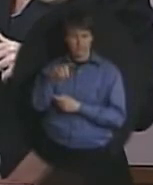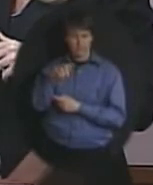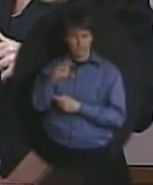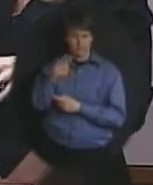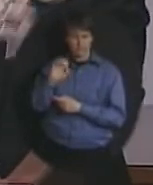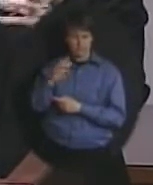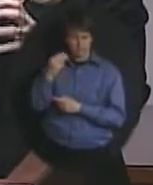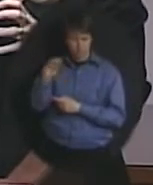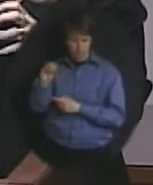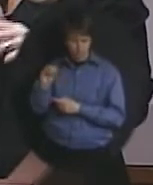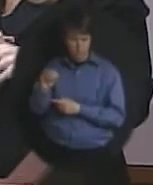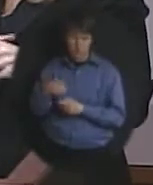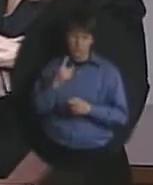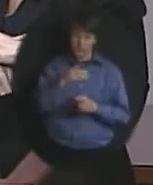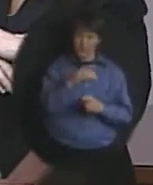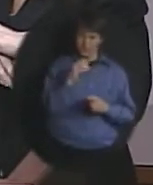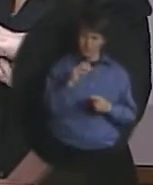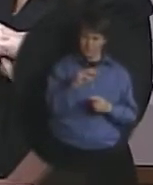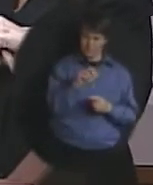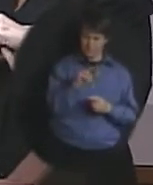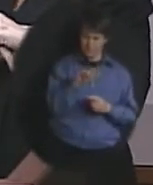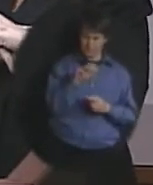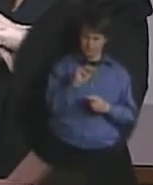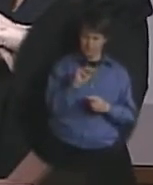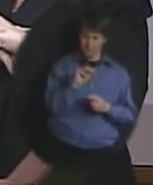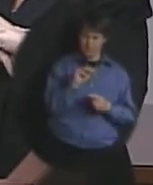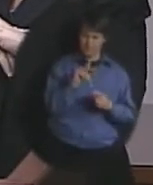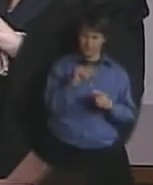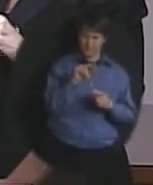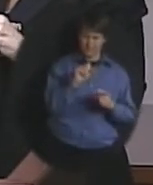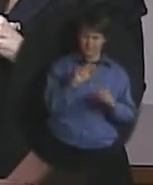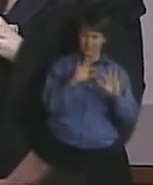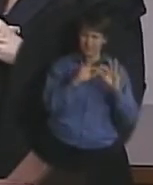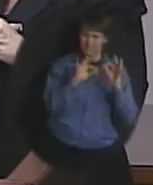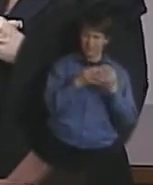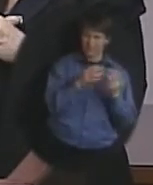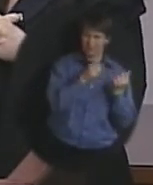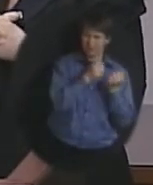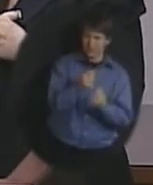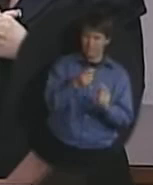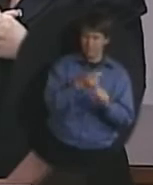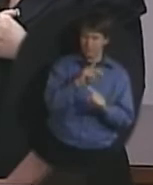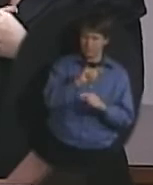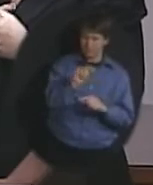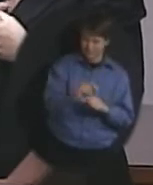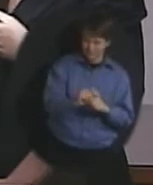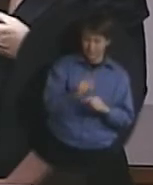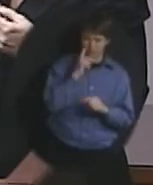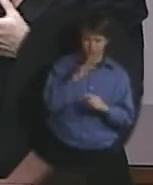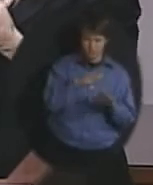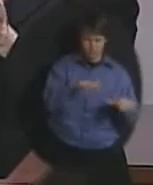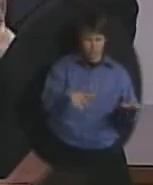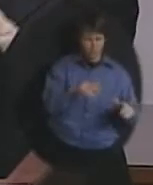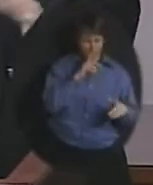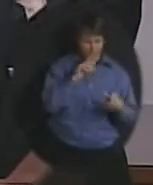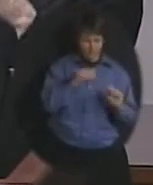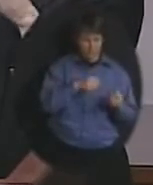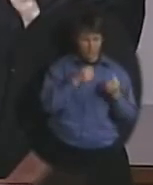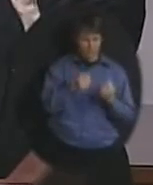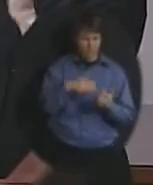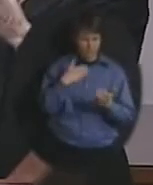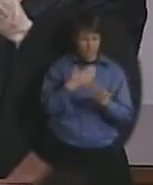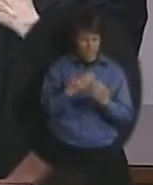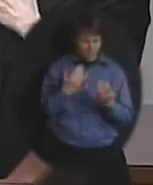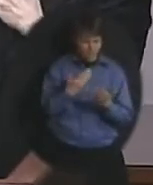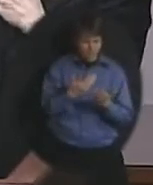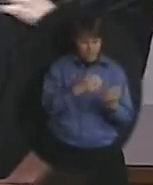in Merriam, Kansas, the backyard, families drive in from Topeka for their child to have an opportunity to play. So we really see that just